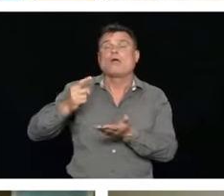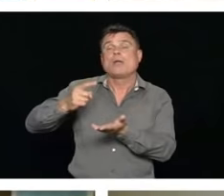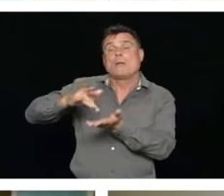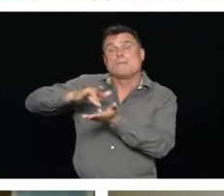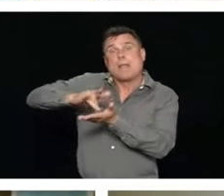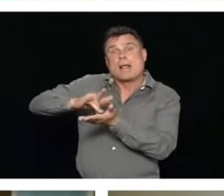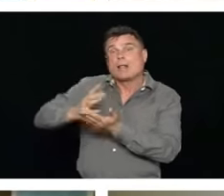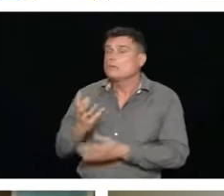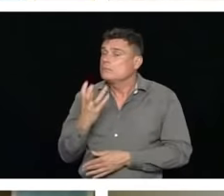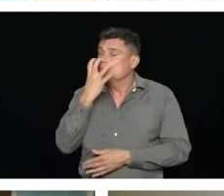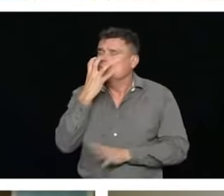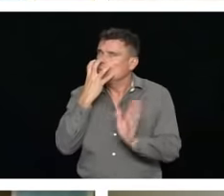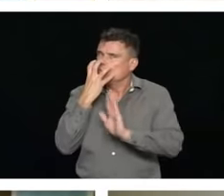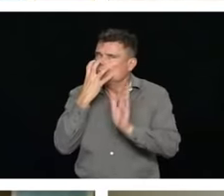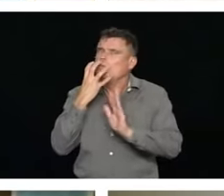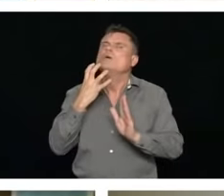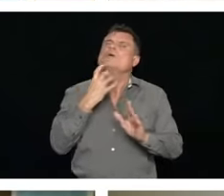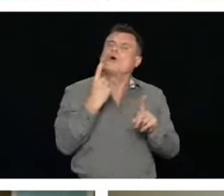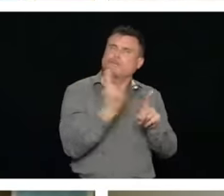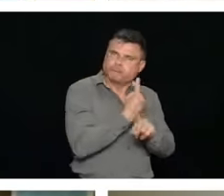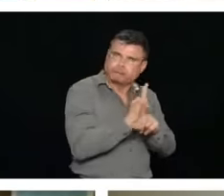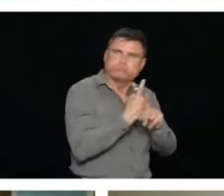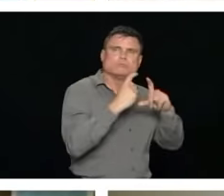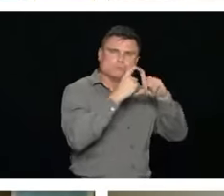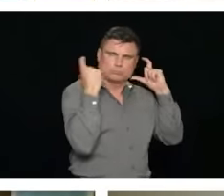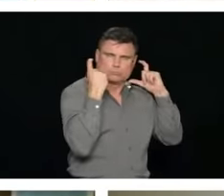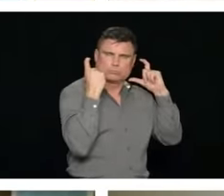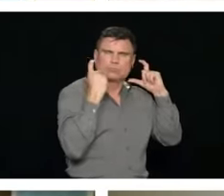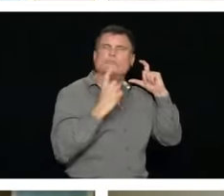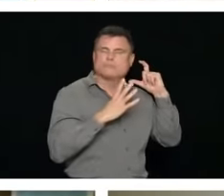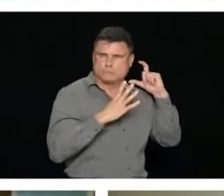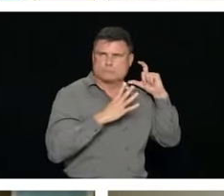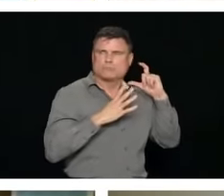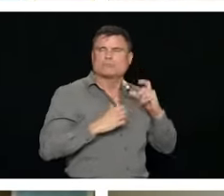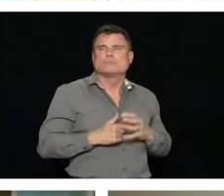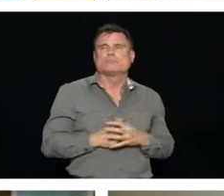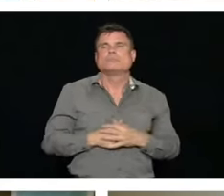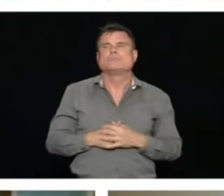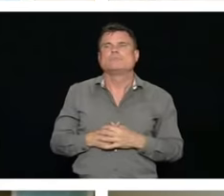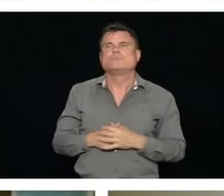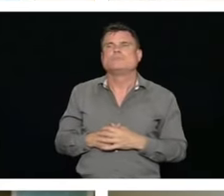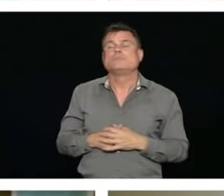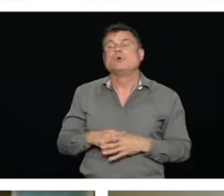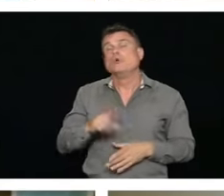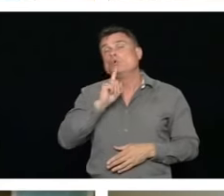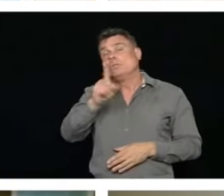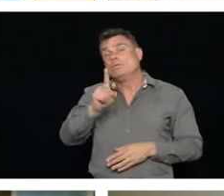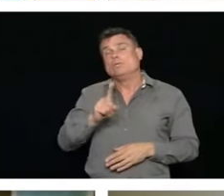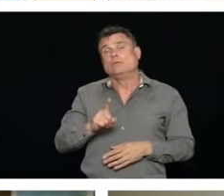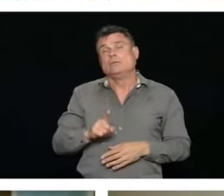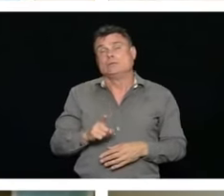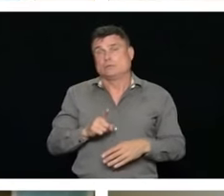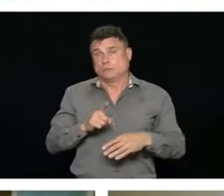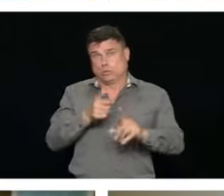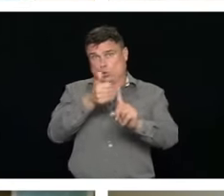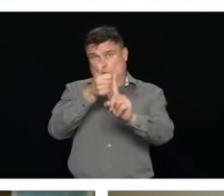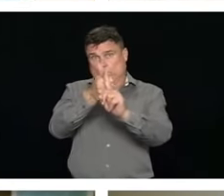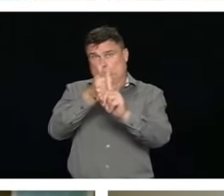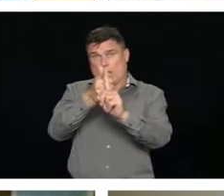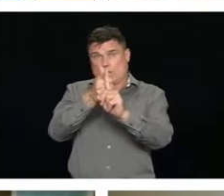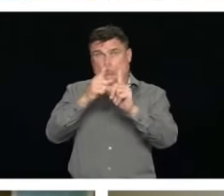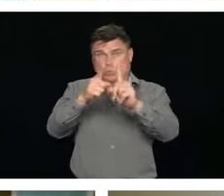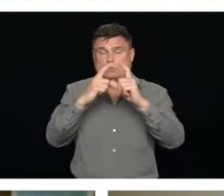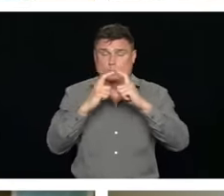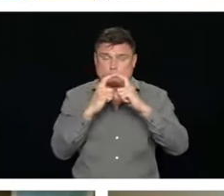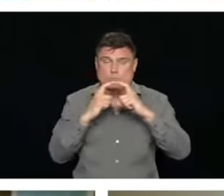is negligible. The best thing it can do actually is protect other people when you cough. We know that that works. So we're